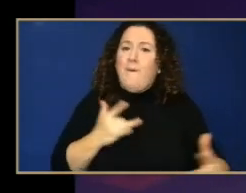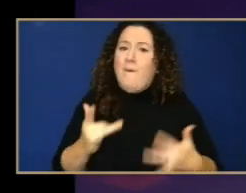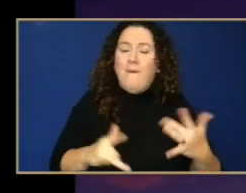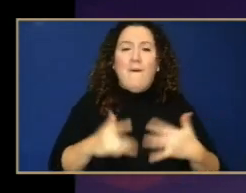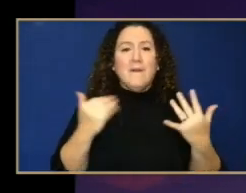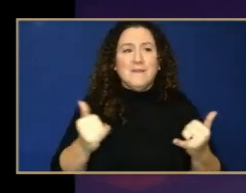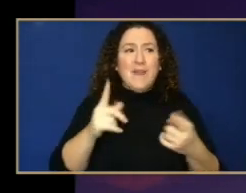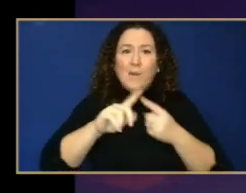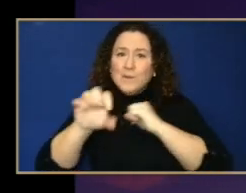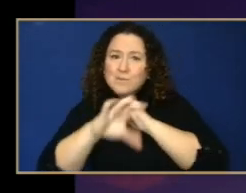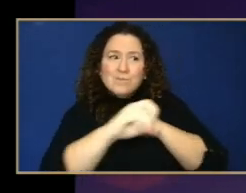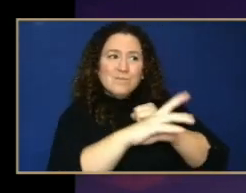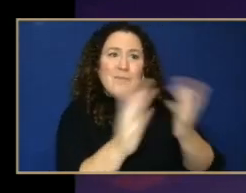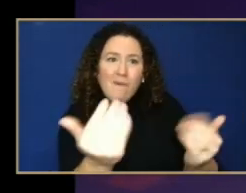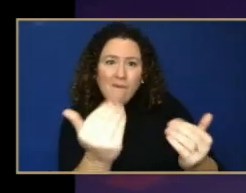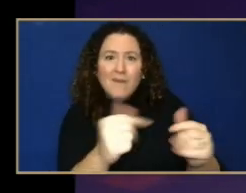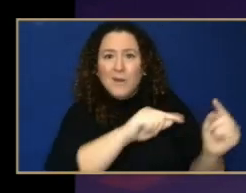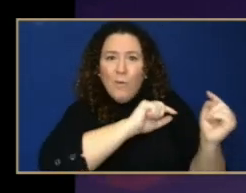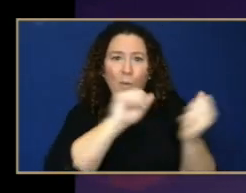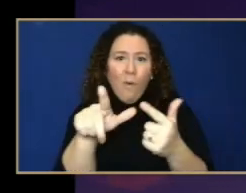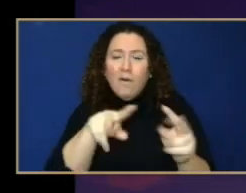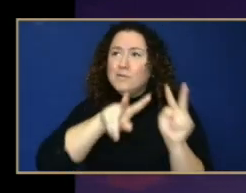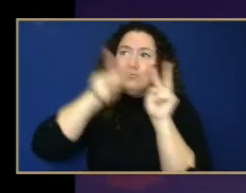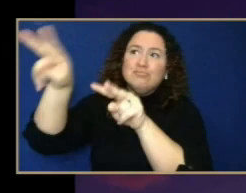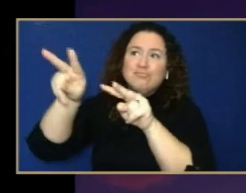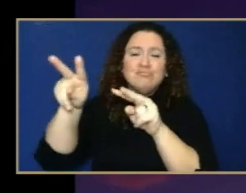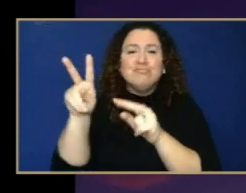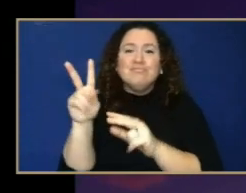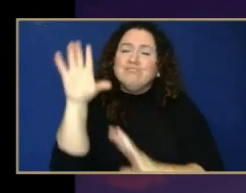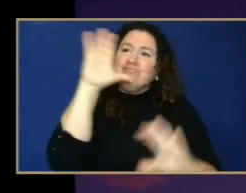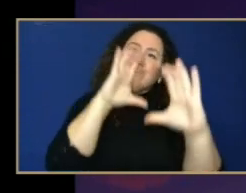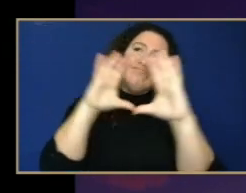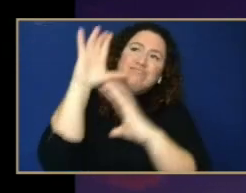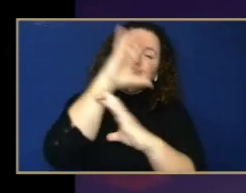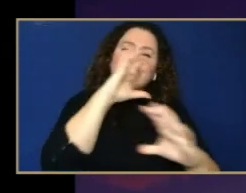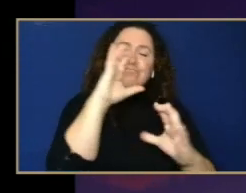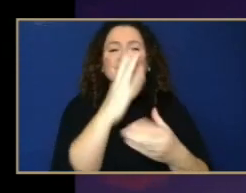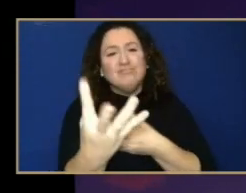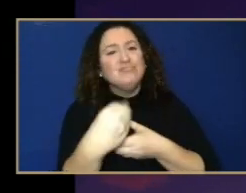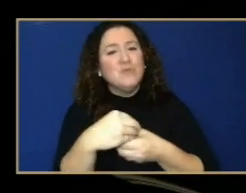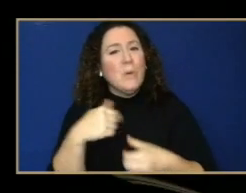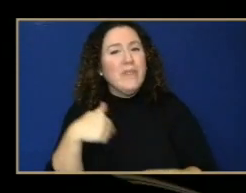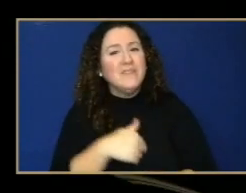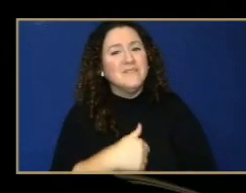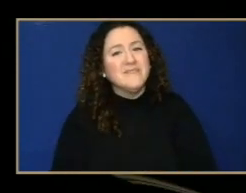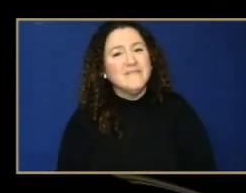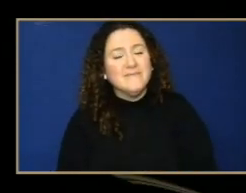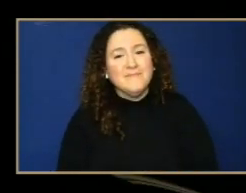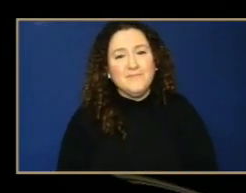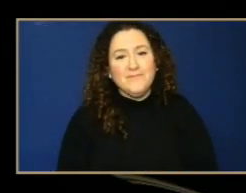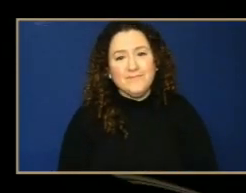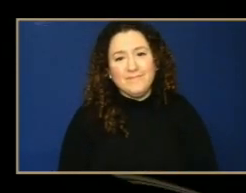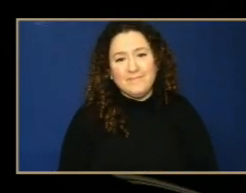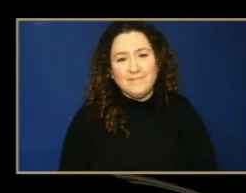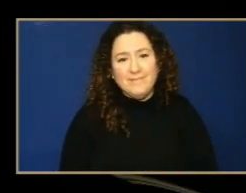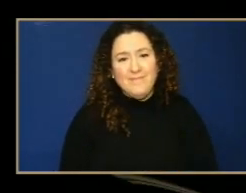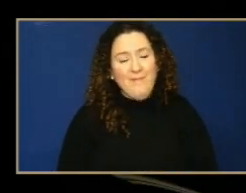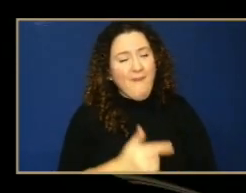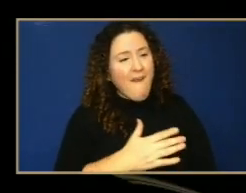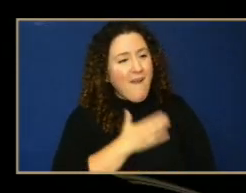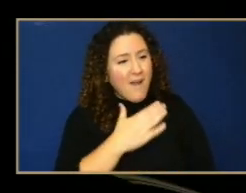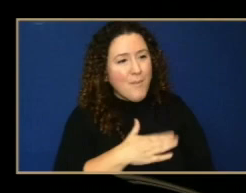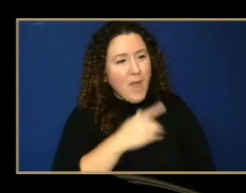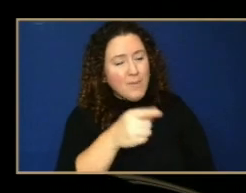have people go out and explore the solar system with us. So I'm so glad you just said that about sharing this with everybody on